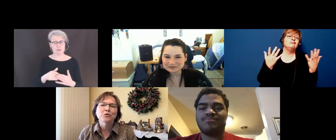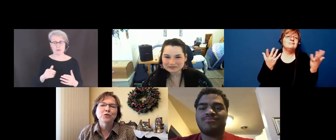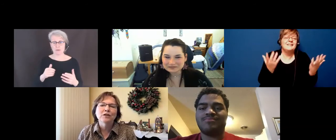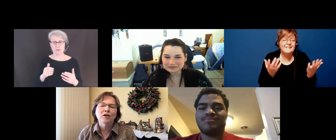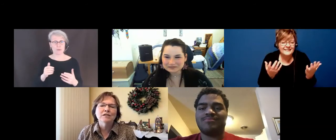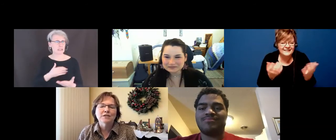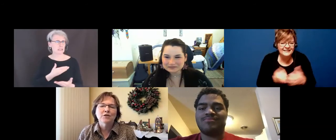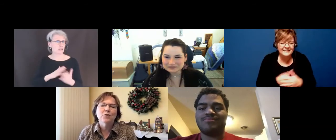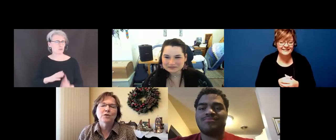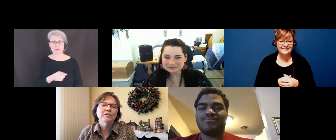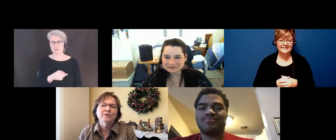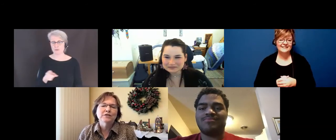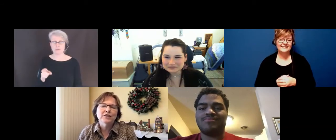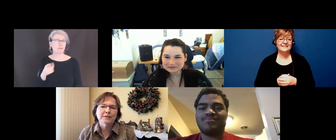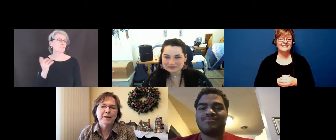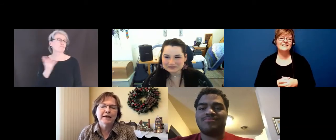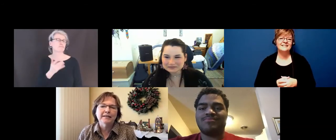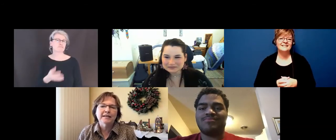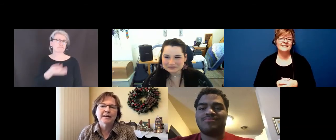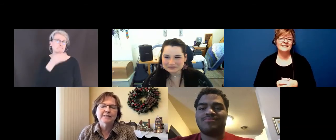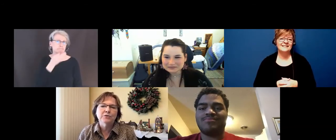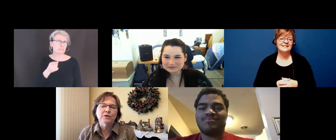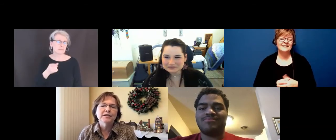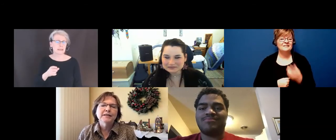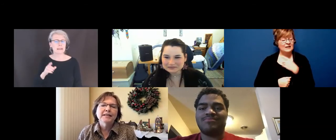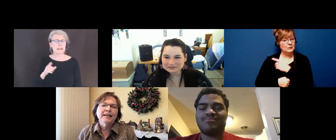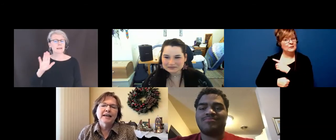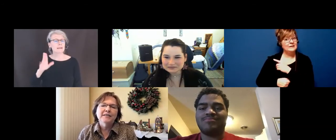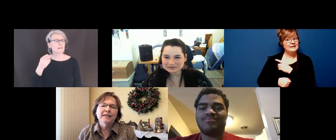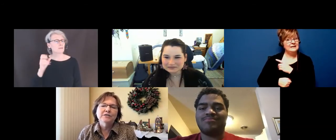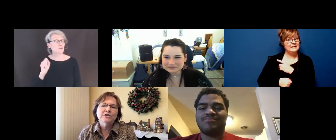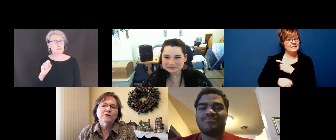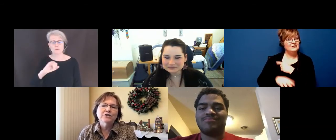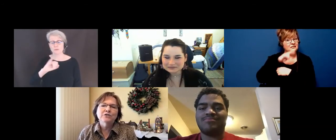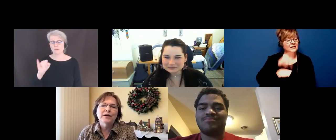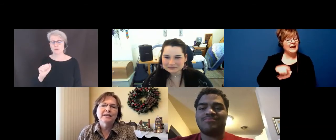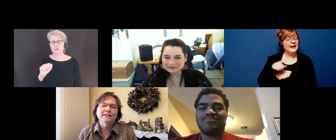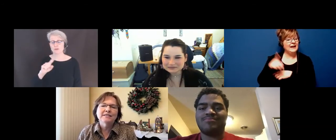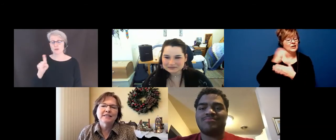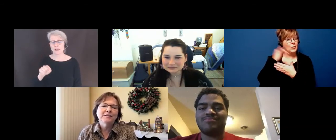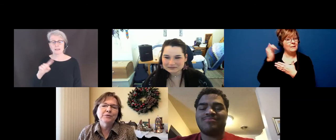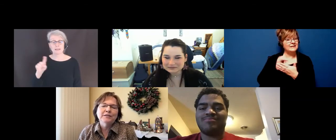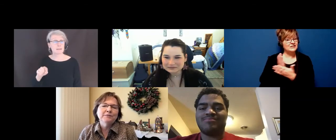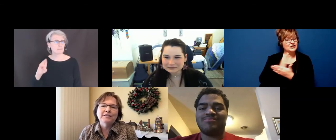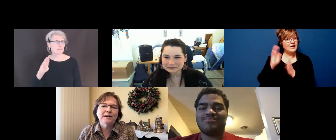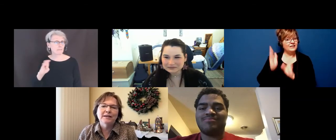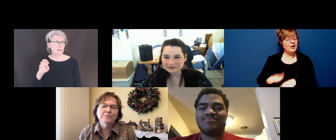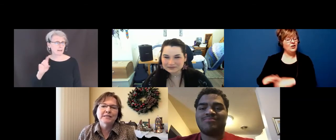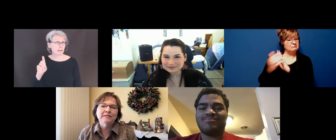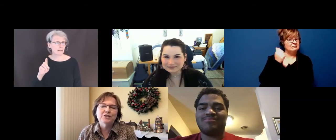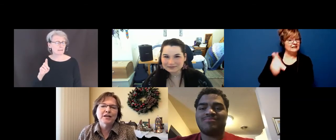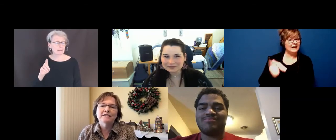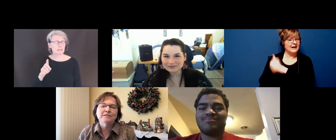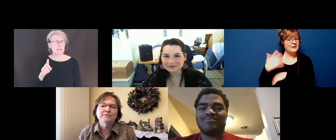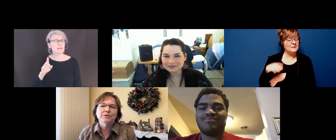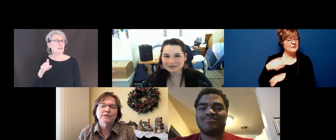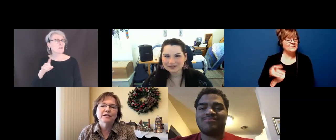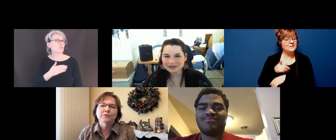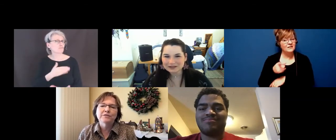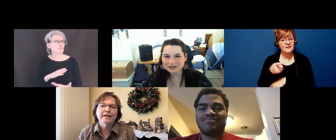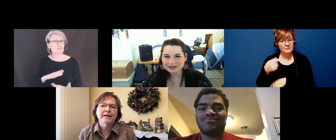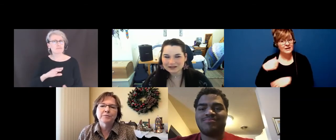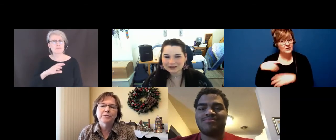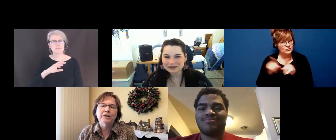at school also. There's a jazz band at his high school that he used to go to, and he would sing the jazz